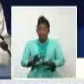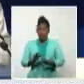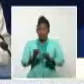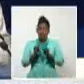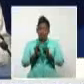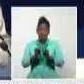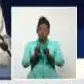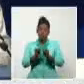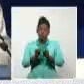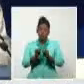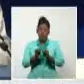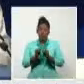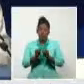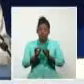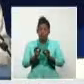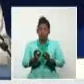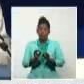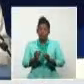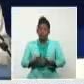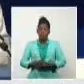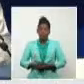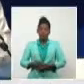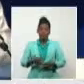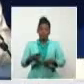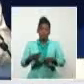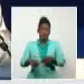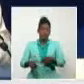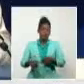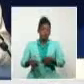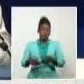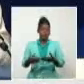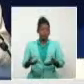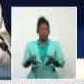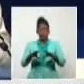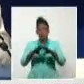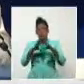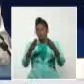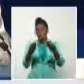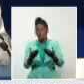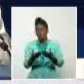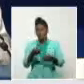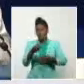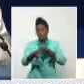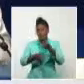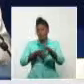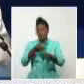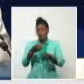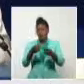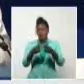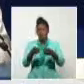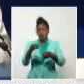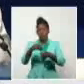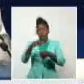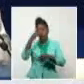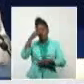We can only say that the specific lethality rate in our country, as we have already